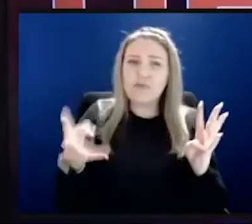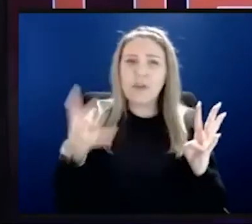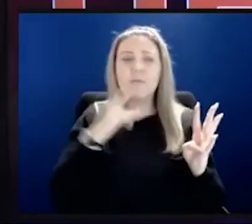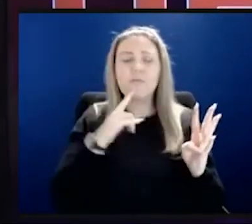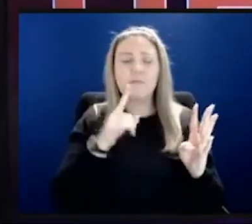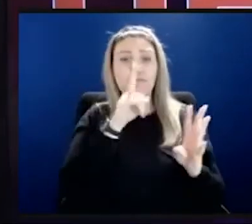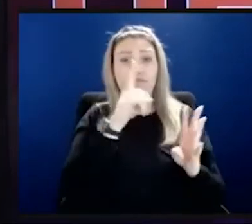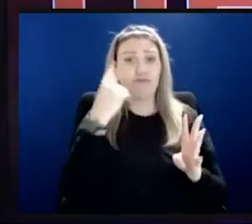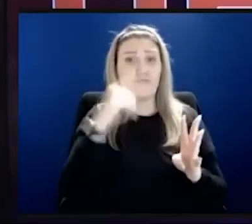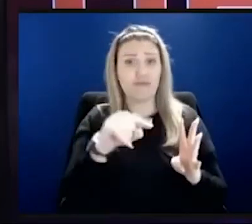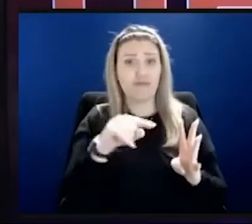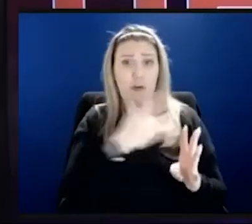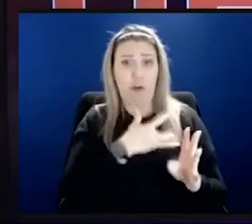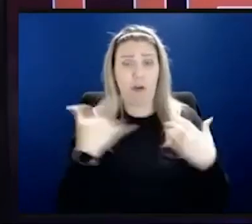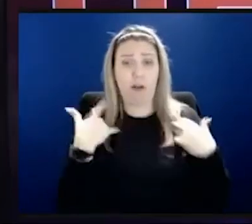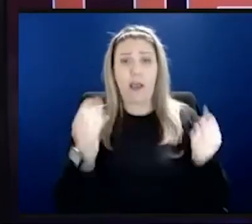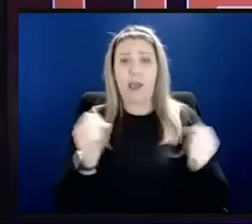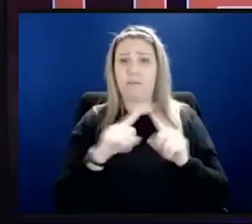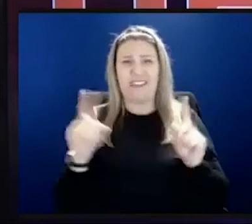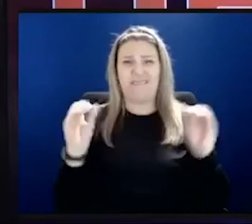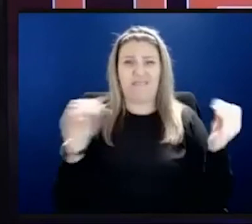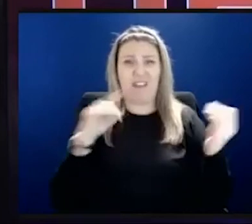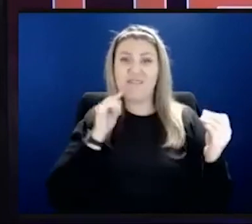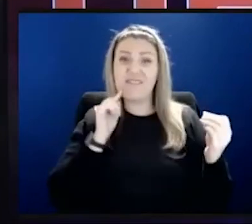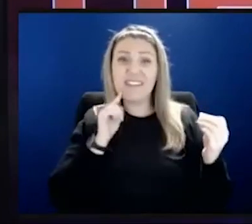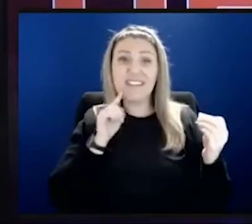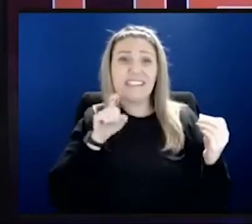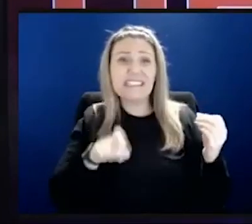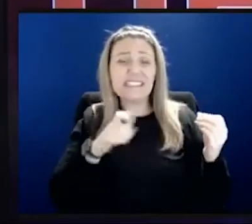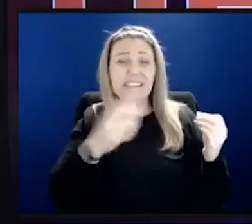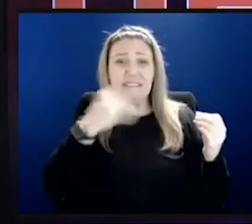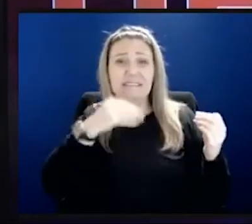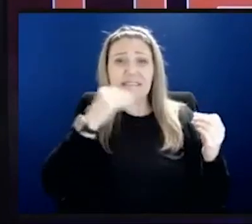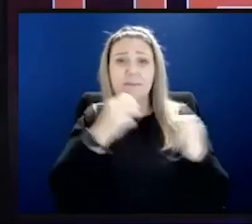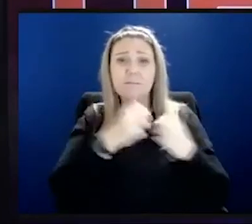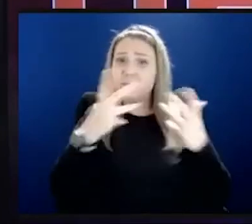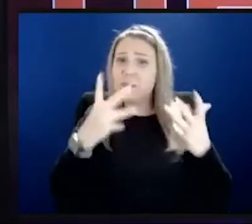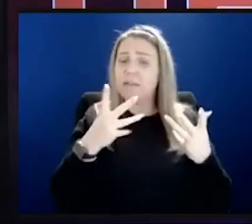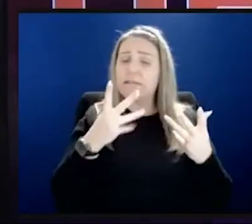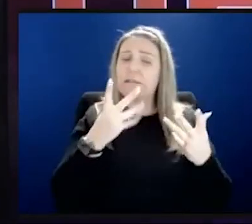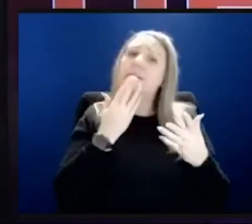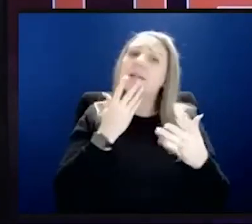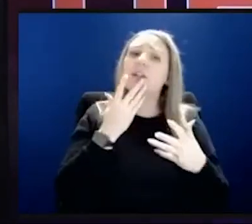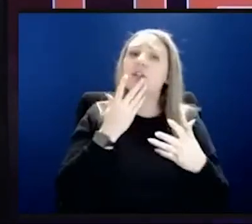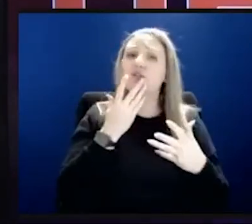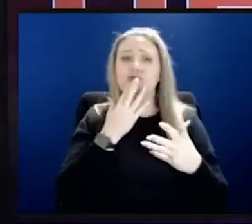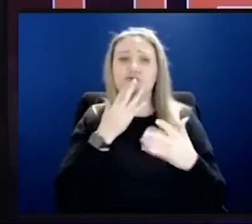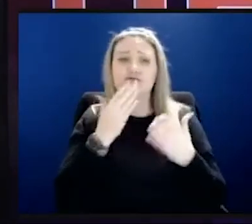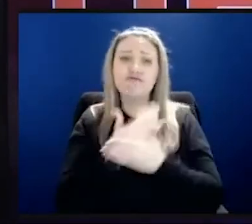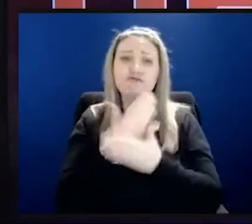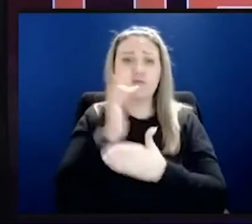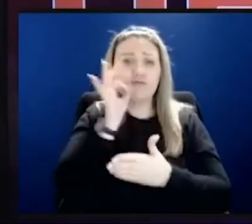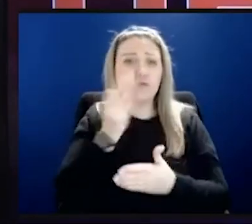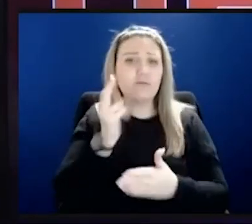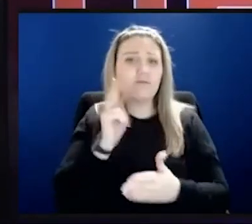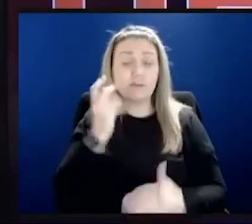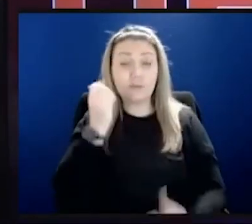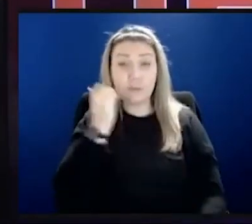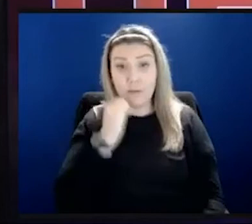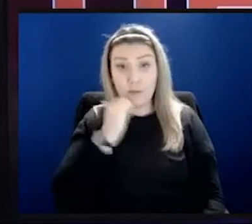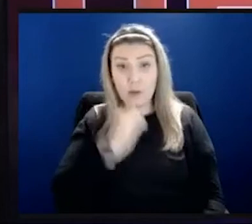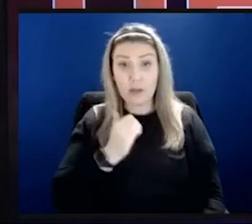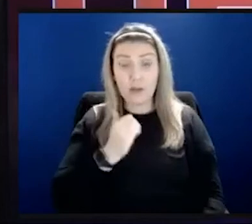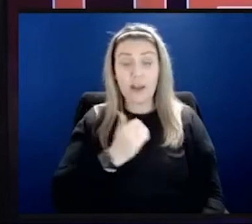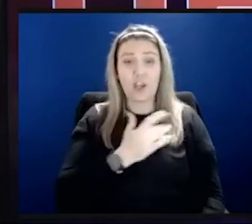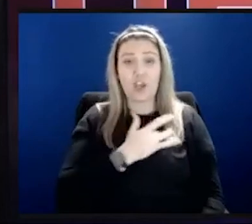candy. Doctors say you should actually eat as many different colors of fresh fruit and fresh vegetables every single day. Here's cardiologist